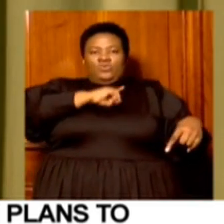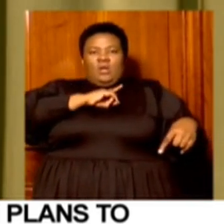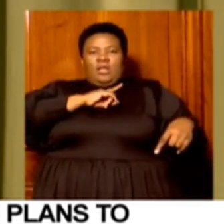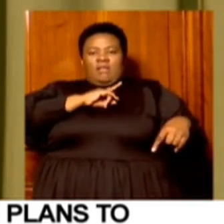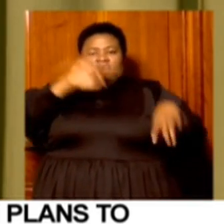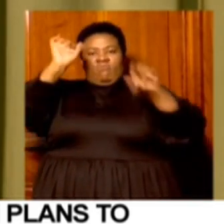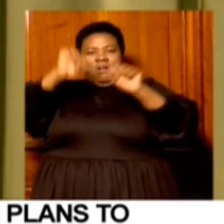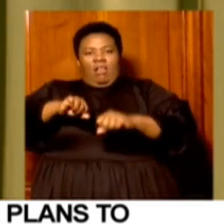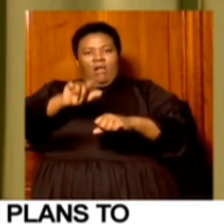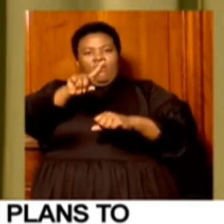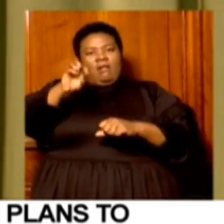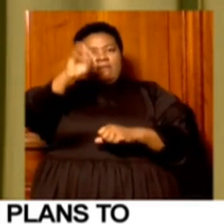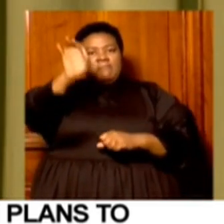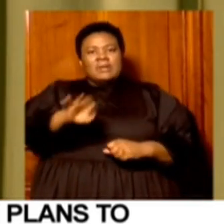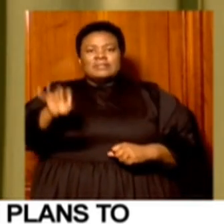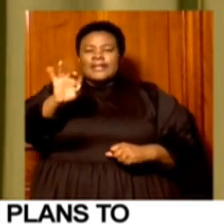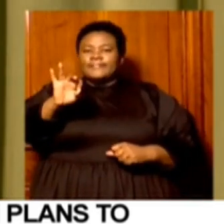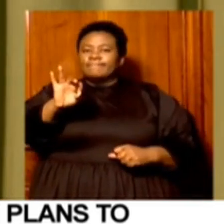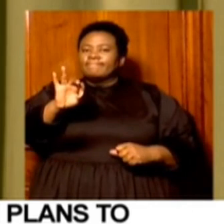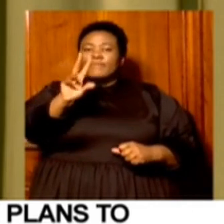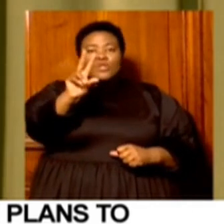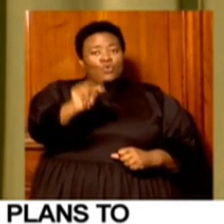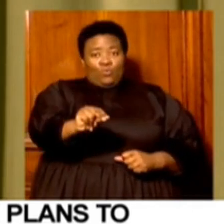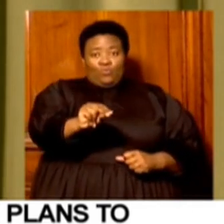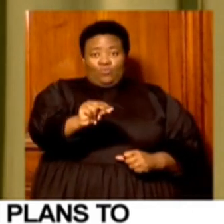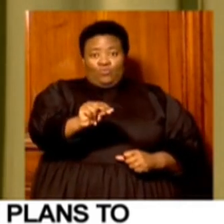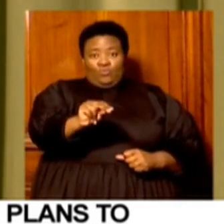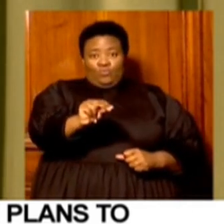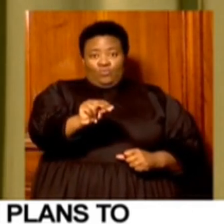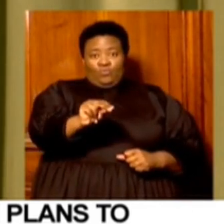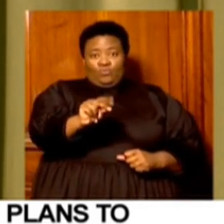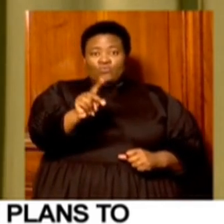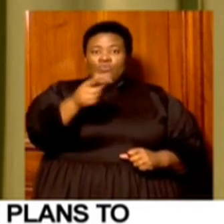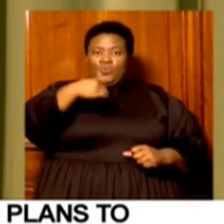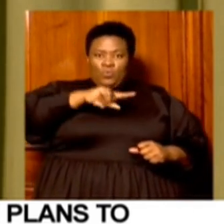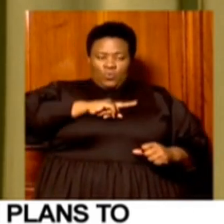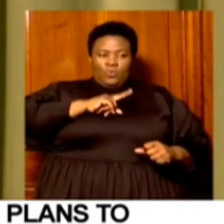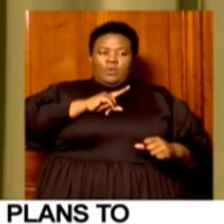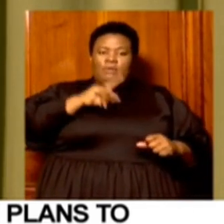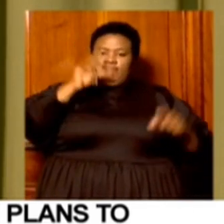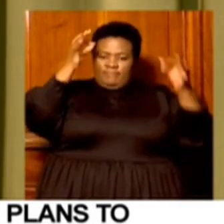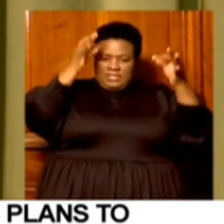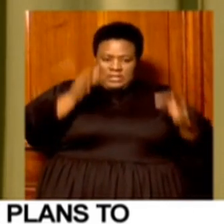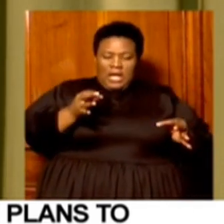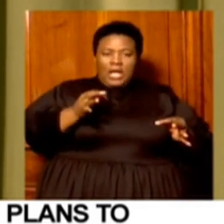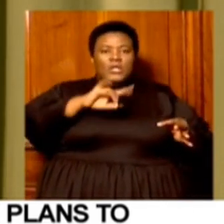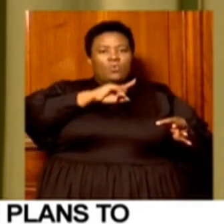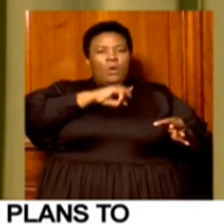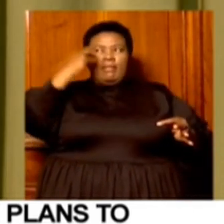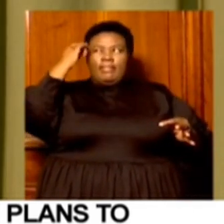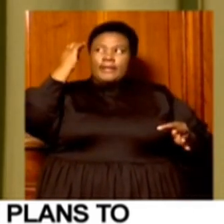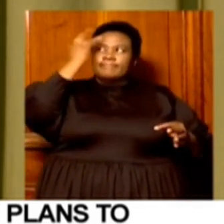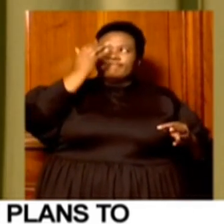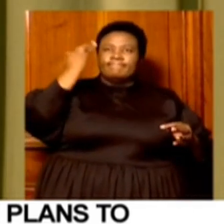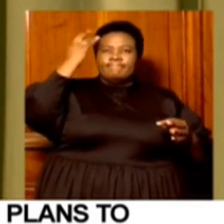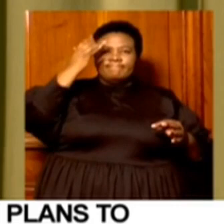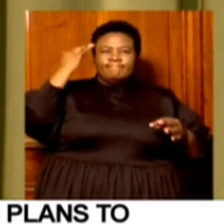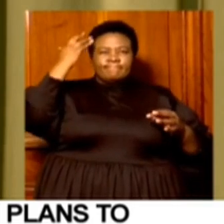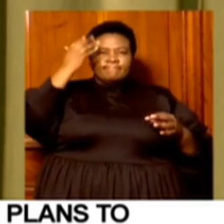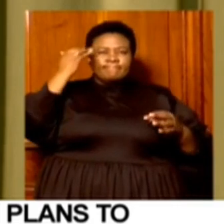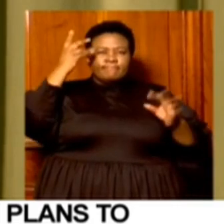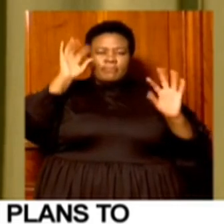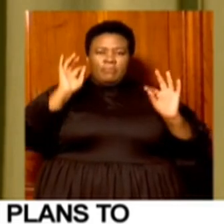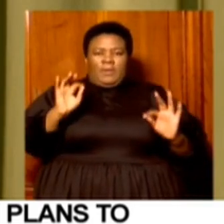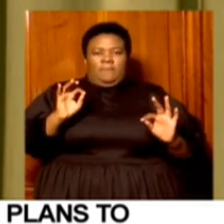no. We are guided by rationale in the decisions that we take, at least to the best of